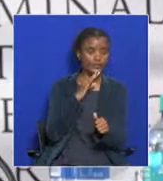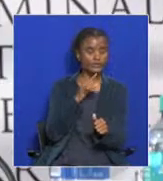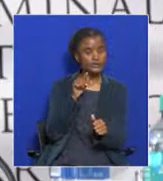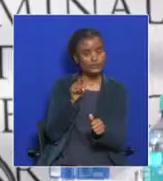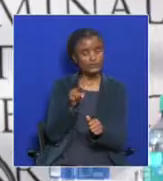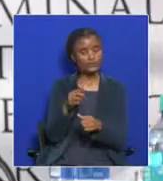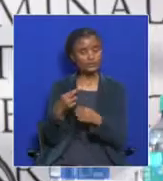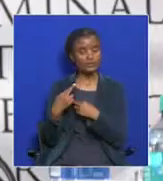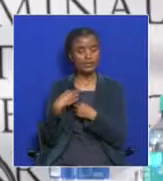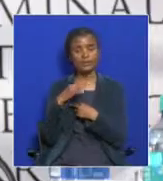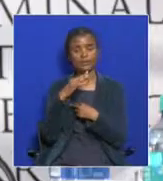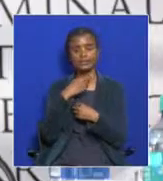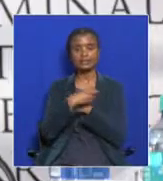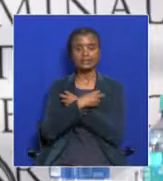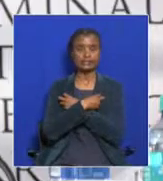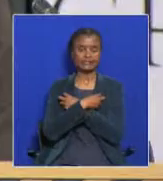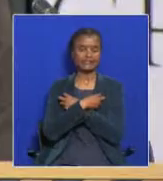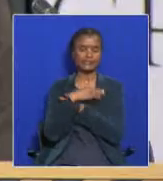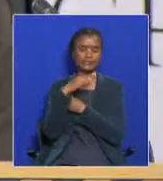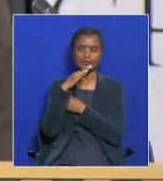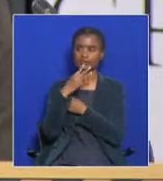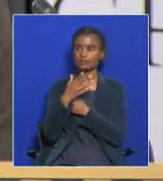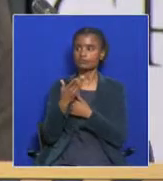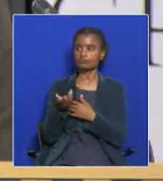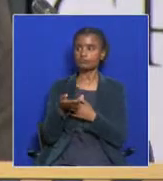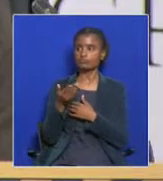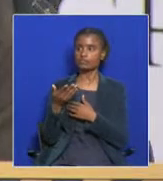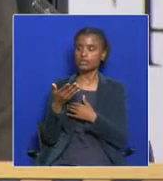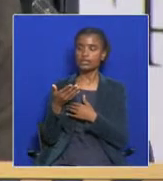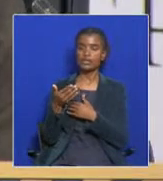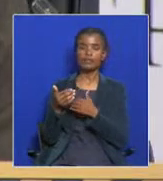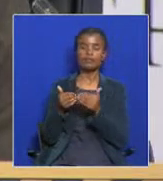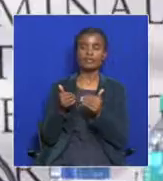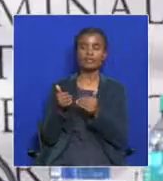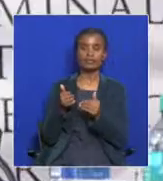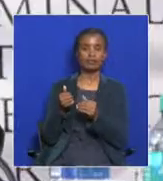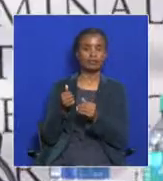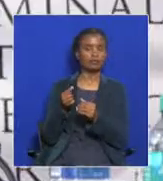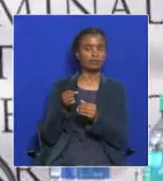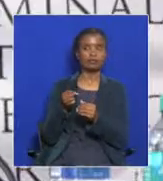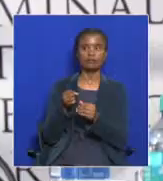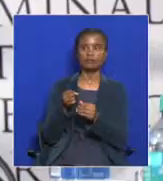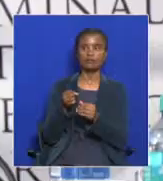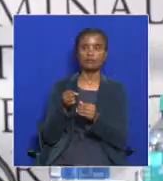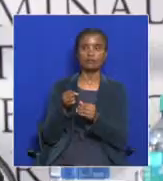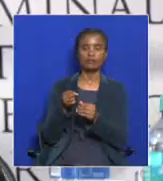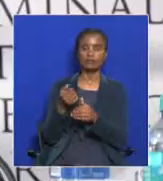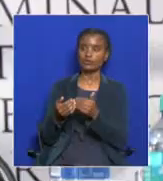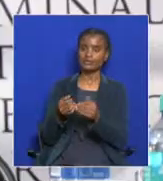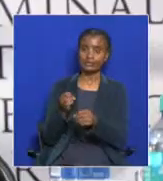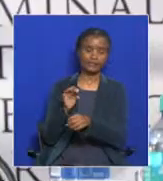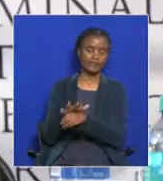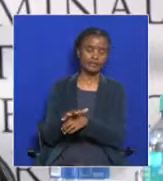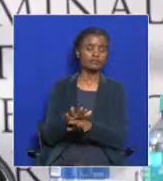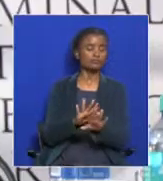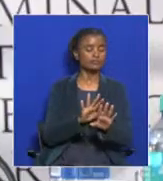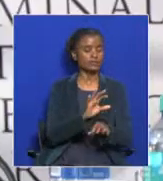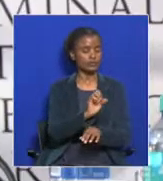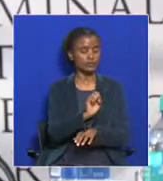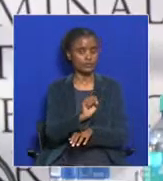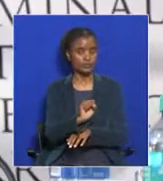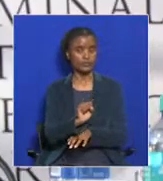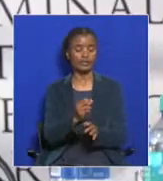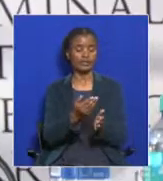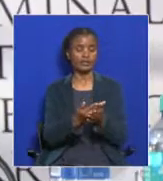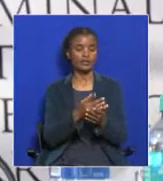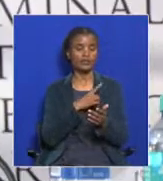really affect our managerial... Can I stop you, because I think you might just create problems for yourself,